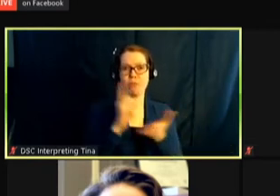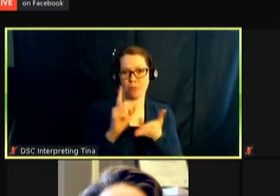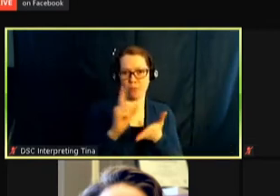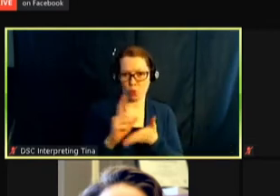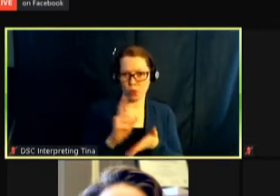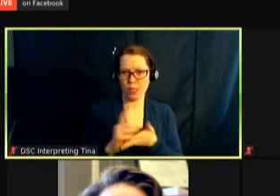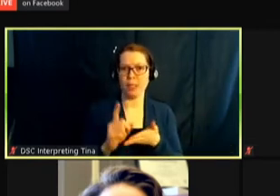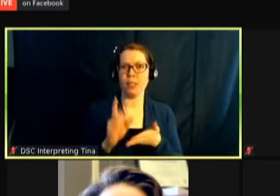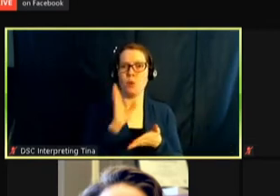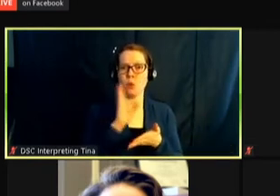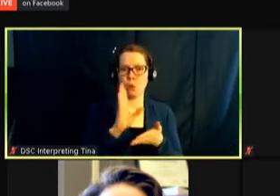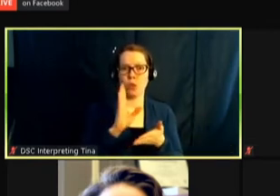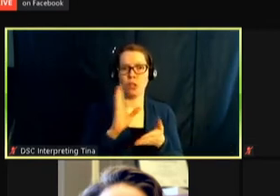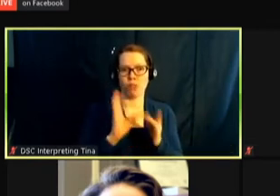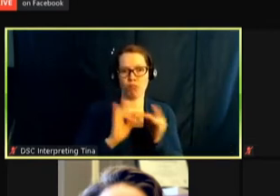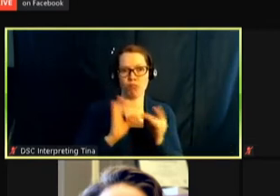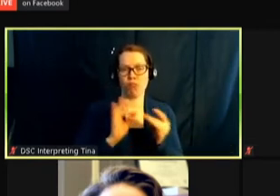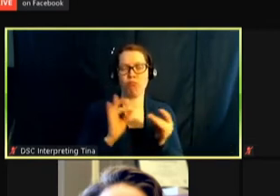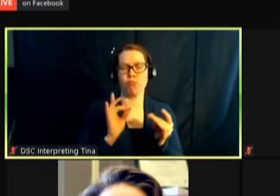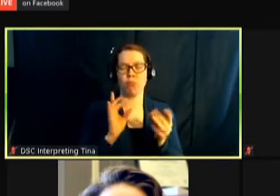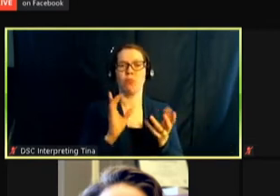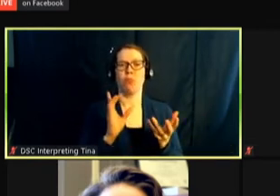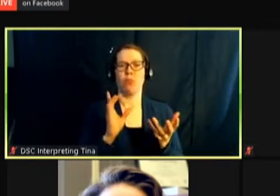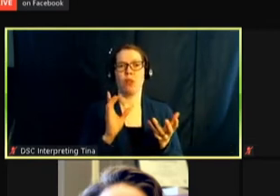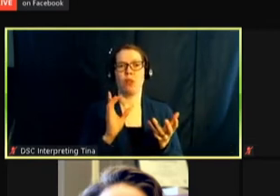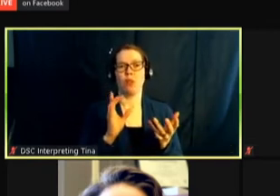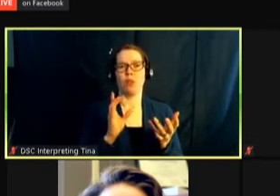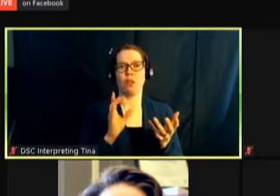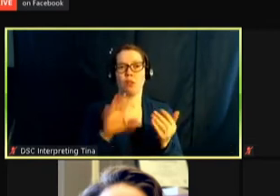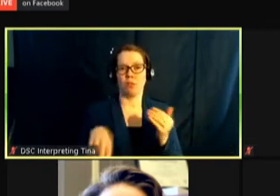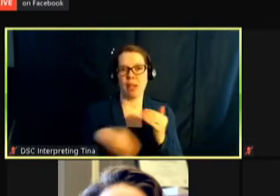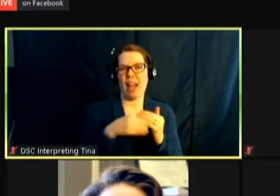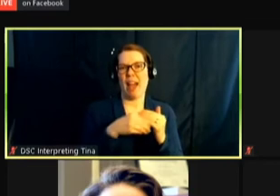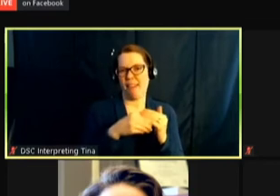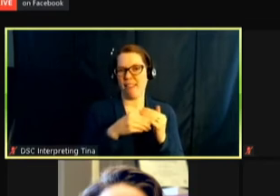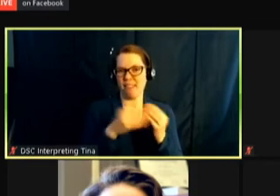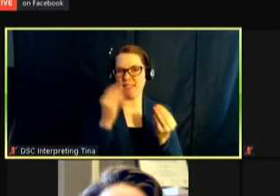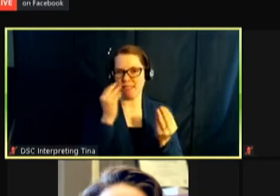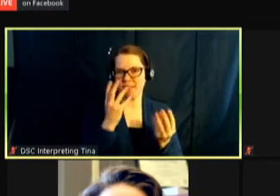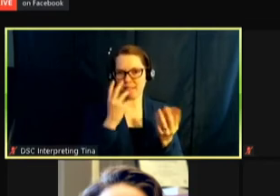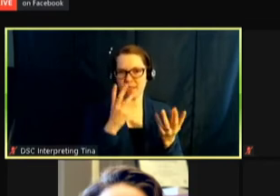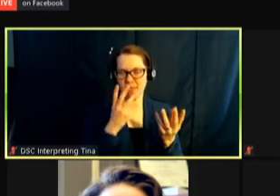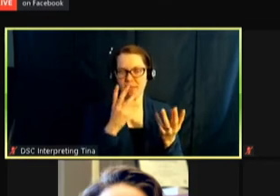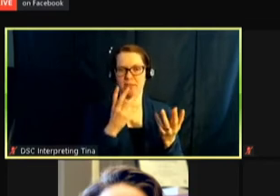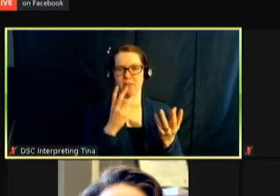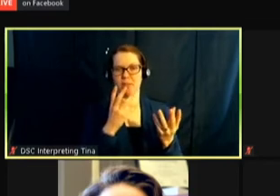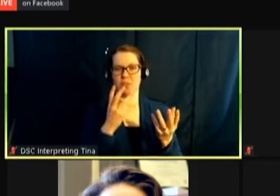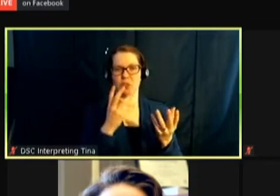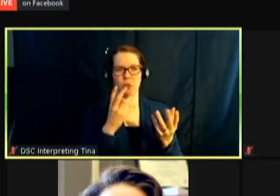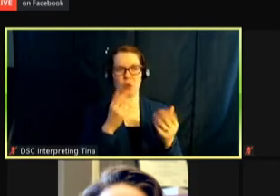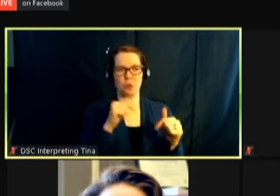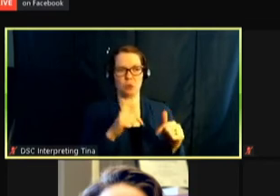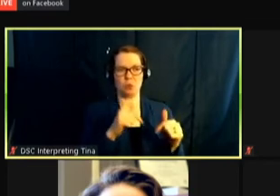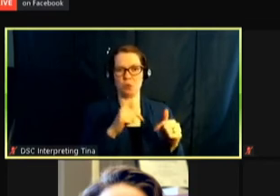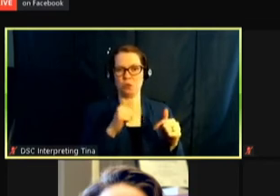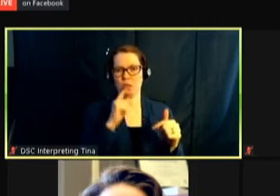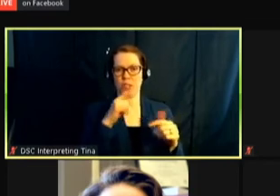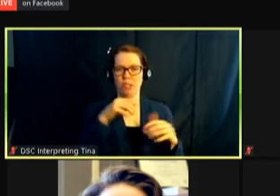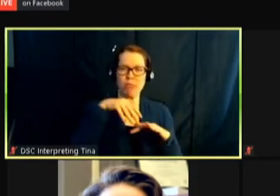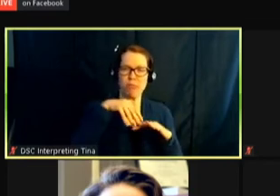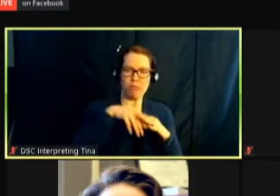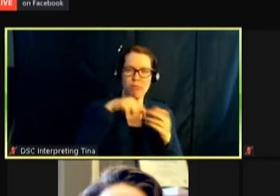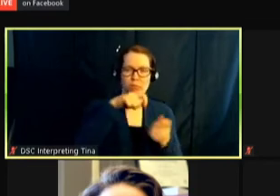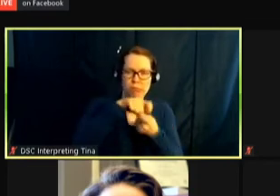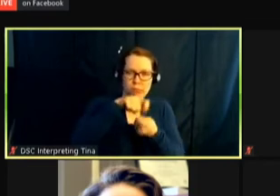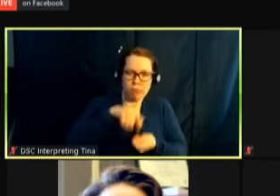Again, we'll be adding the minutia into additional press conferences. We'll try to get in the weeds a little bit more, not take so much